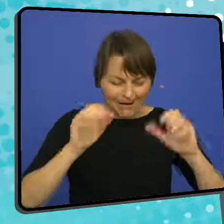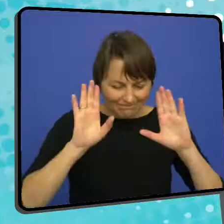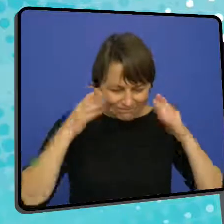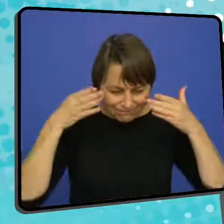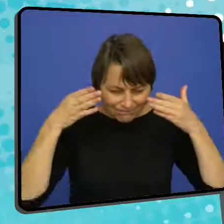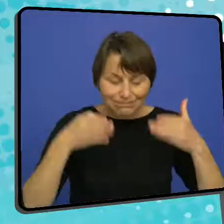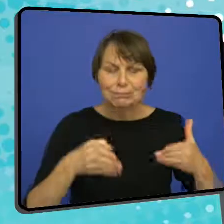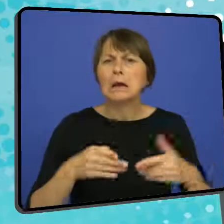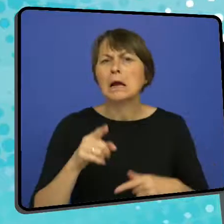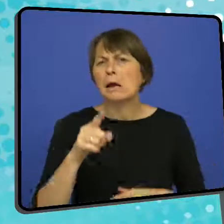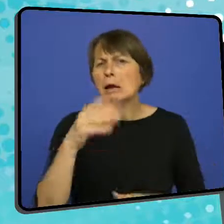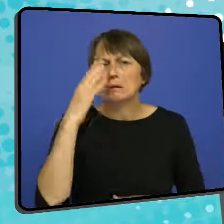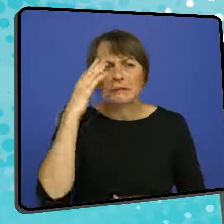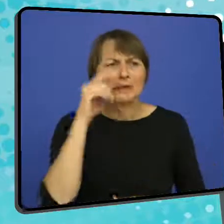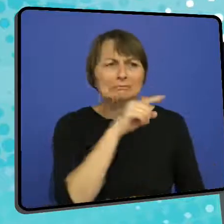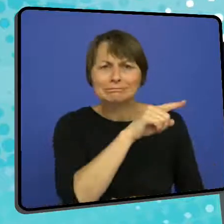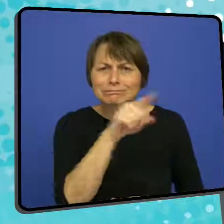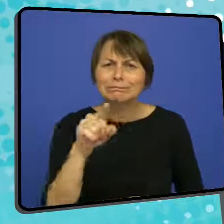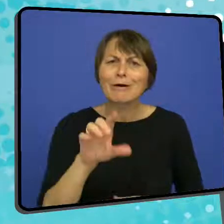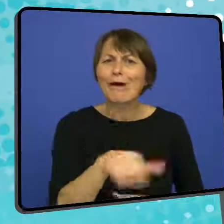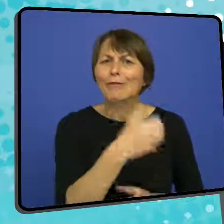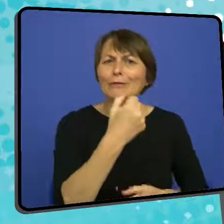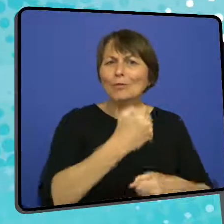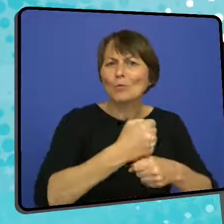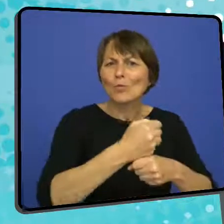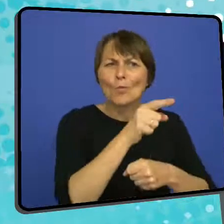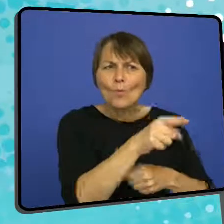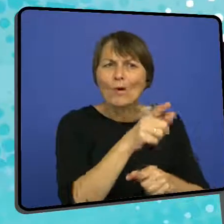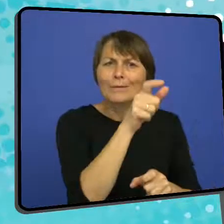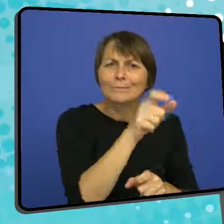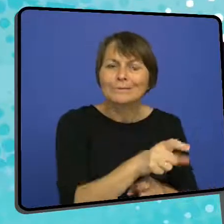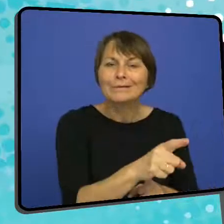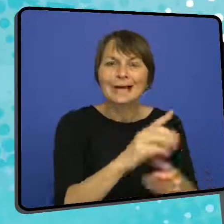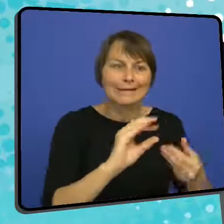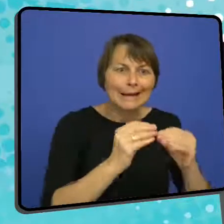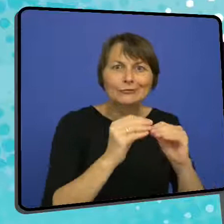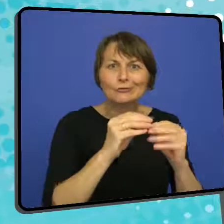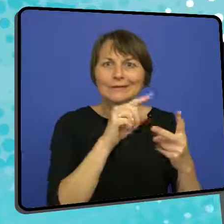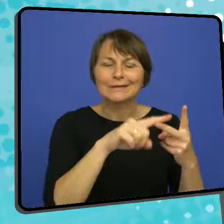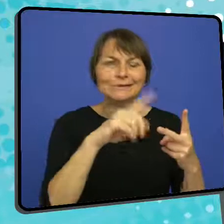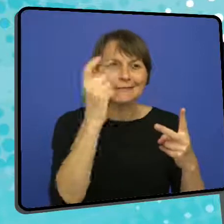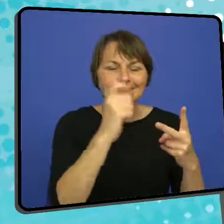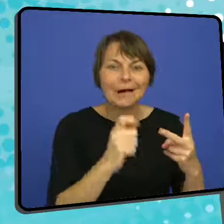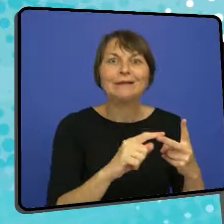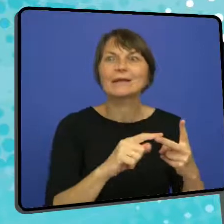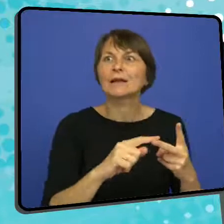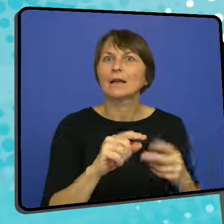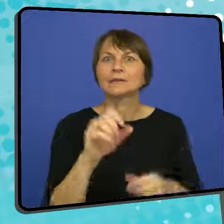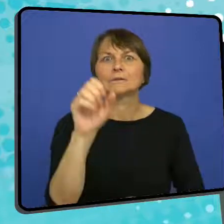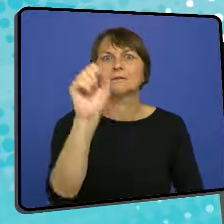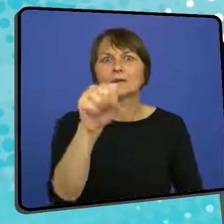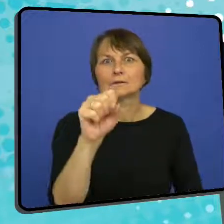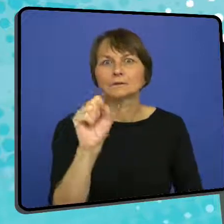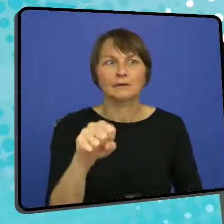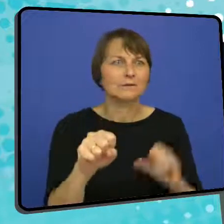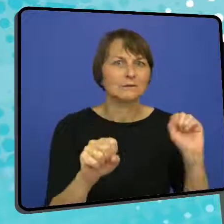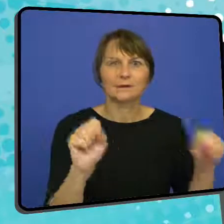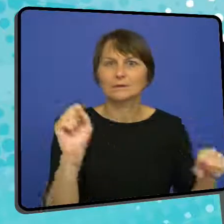engineers, designers, all sorts of different roles probably are nodding away right now after you said that, being like, yeah, I have to close Outlook.